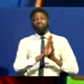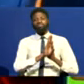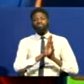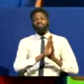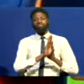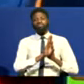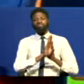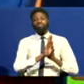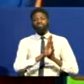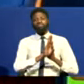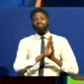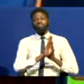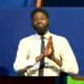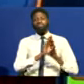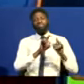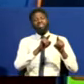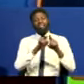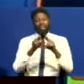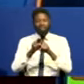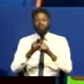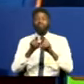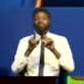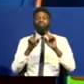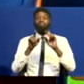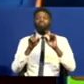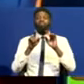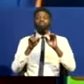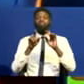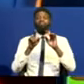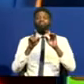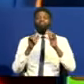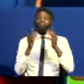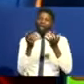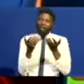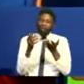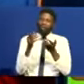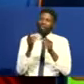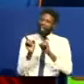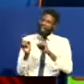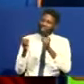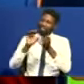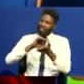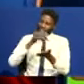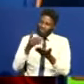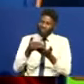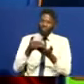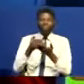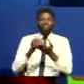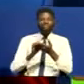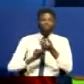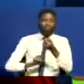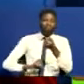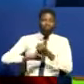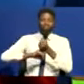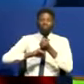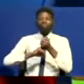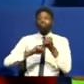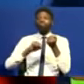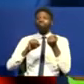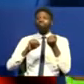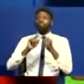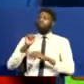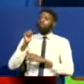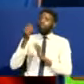the vile Hustler Fund imeweza kukuza wa Kenya. Nikieleza kidogo, Hustler Fund